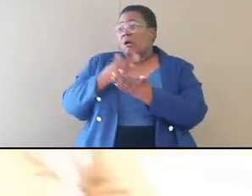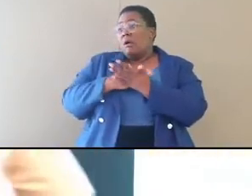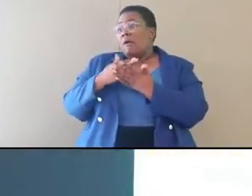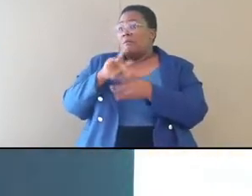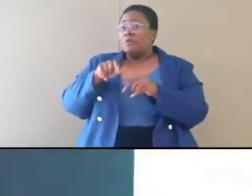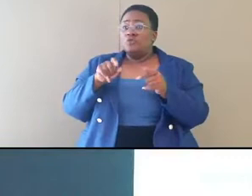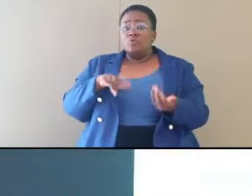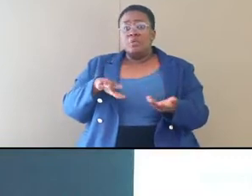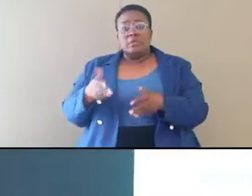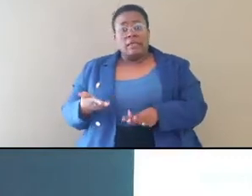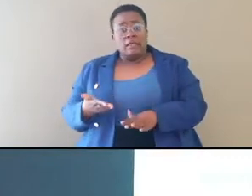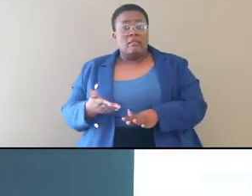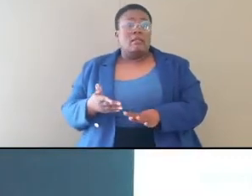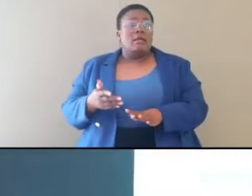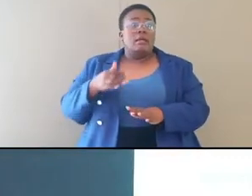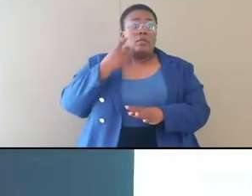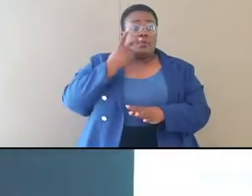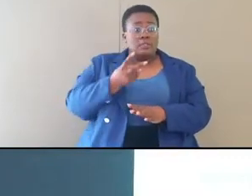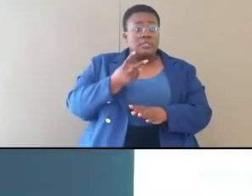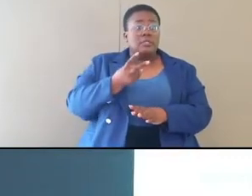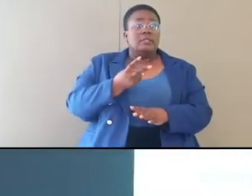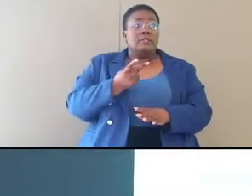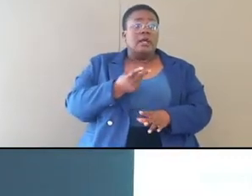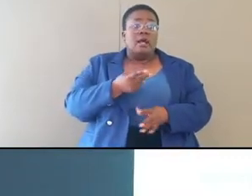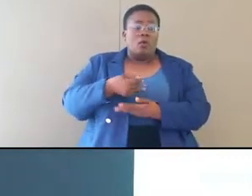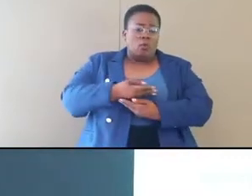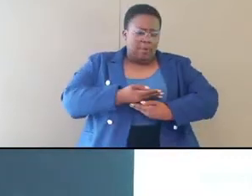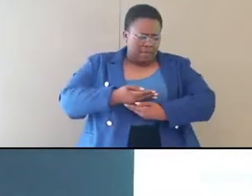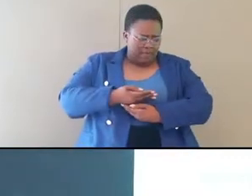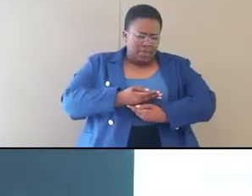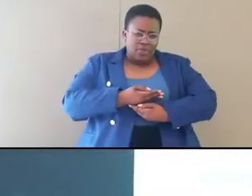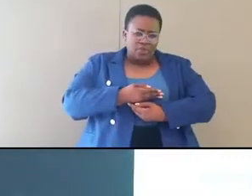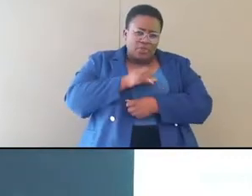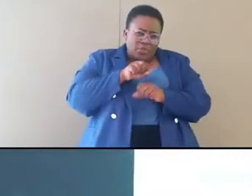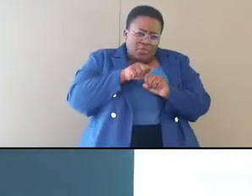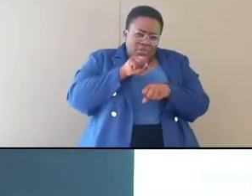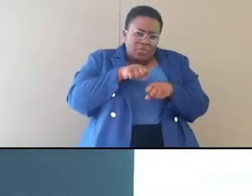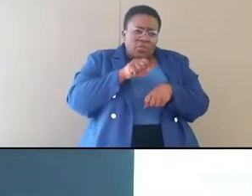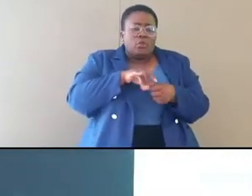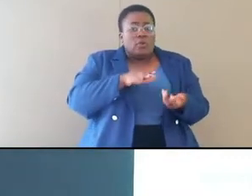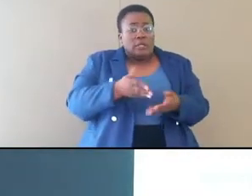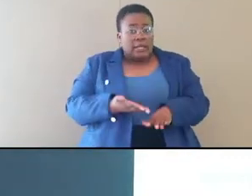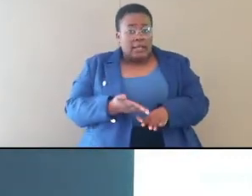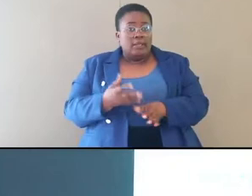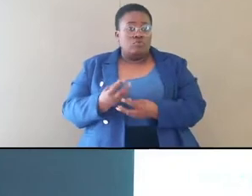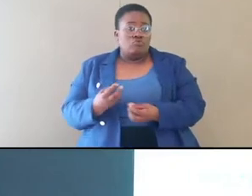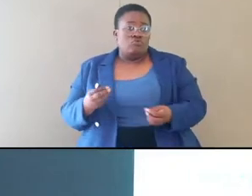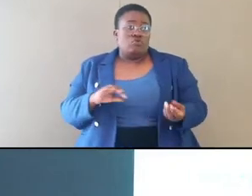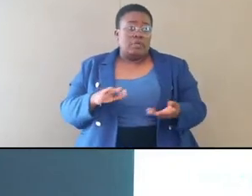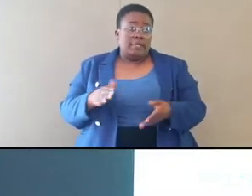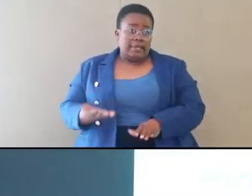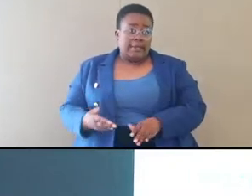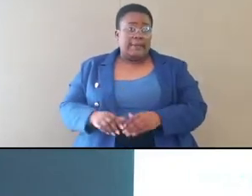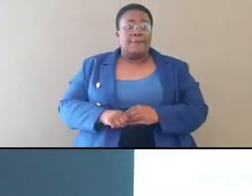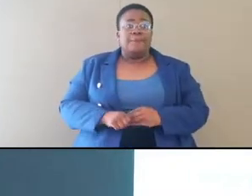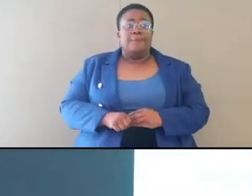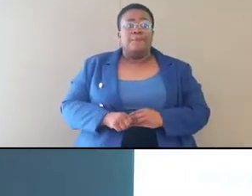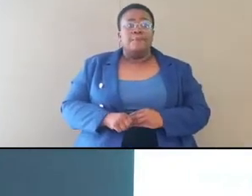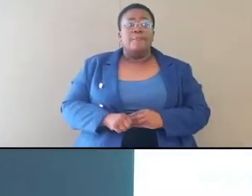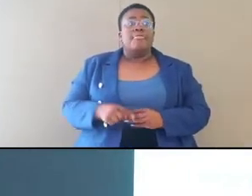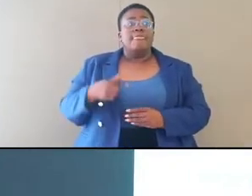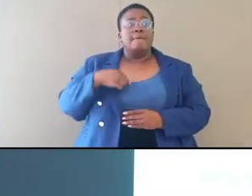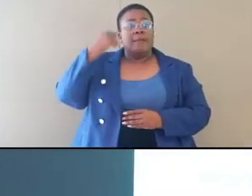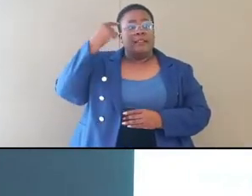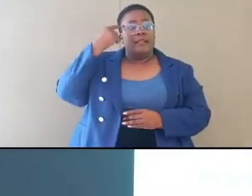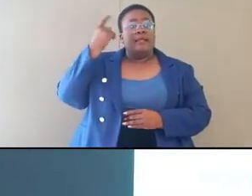data, the infant and child death rates are going up, malnutrition and stunting. And I think